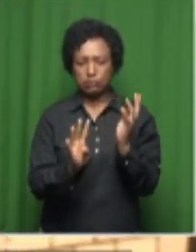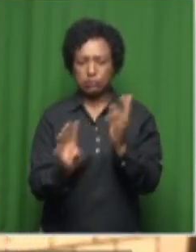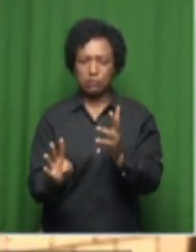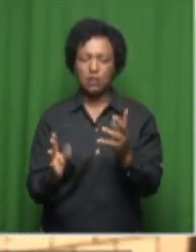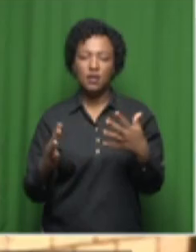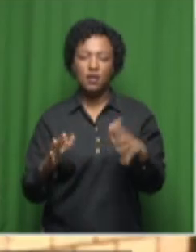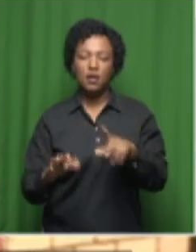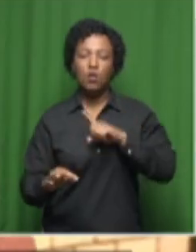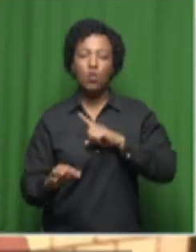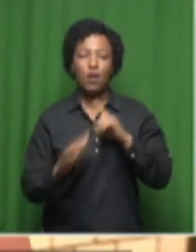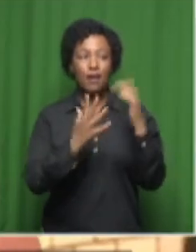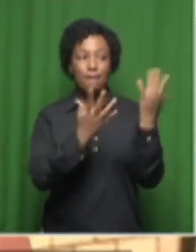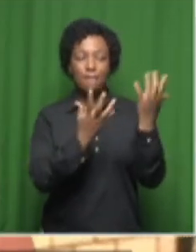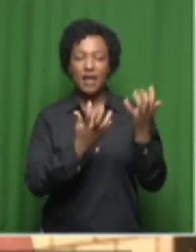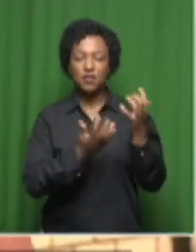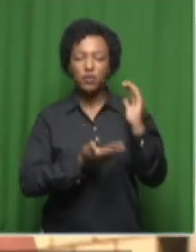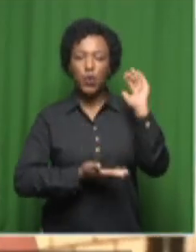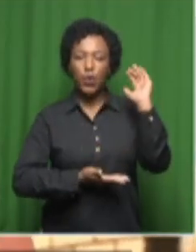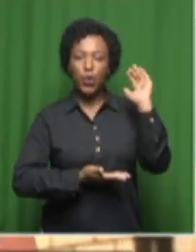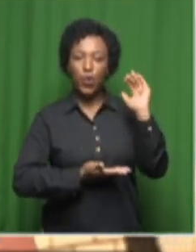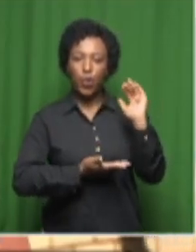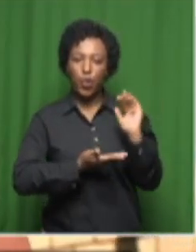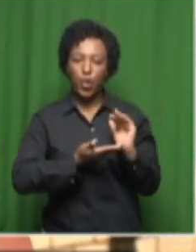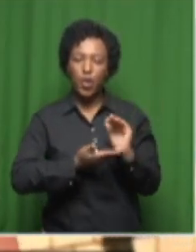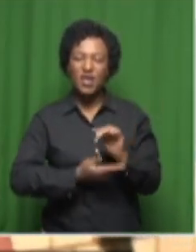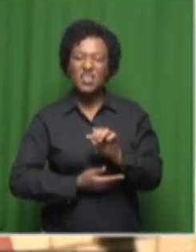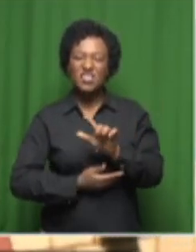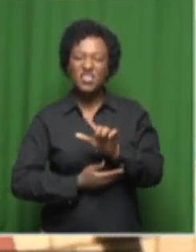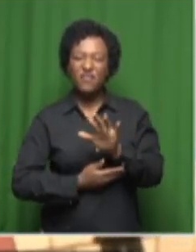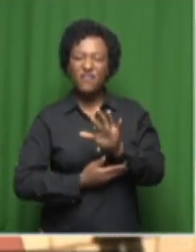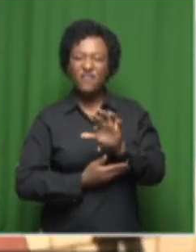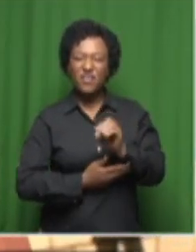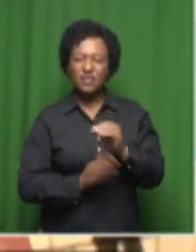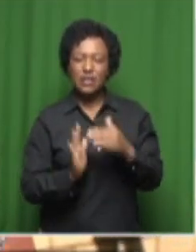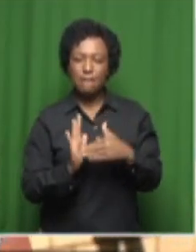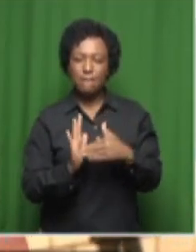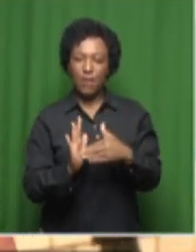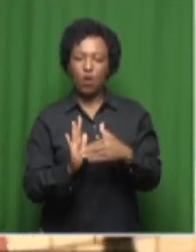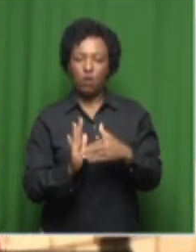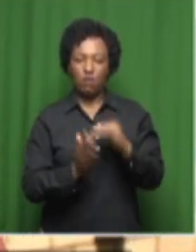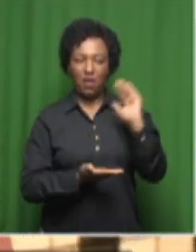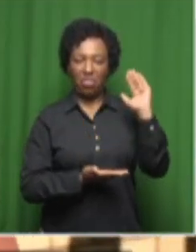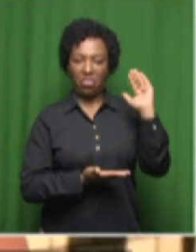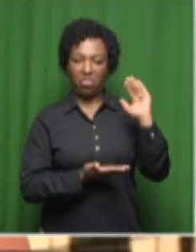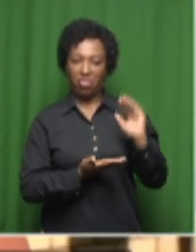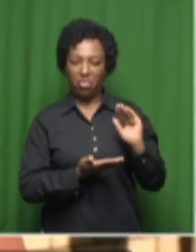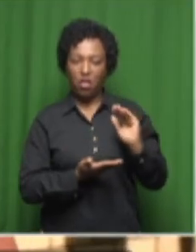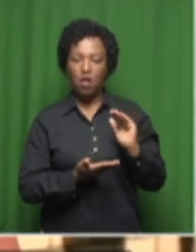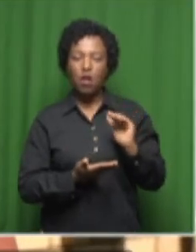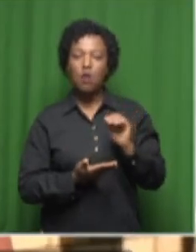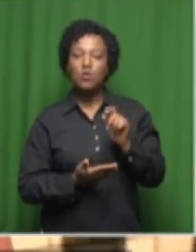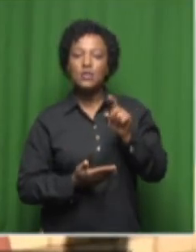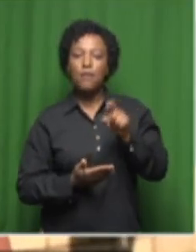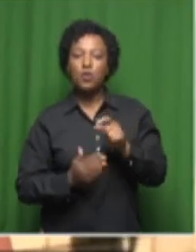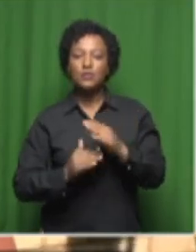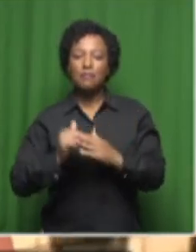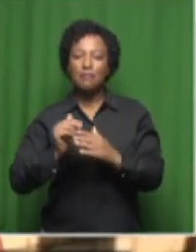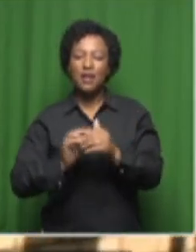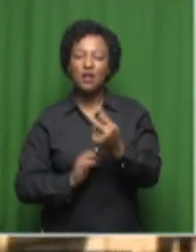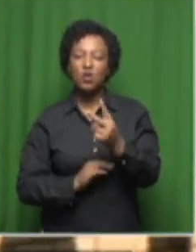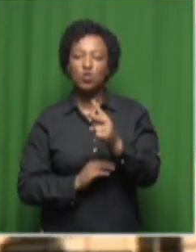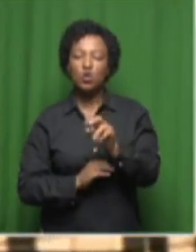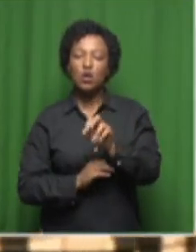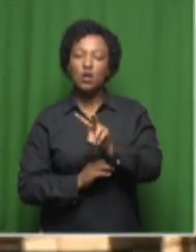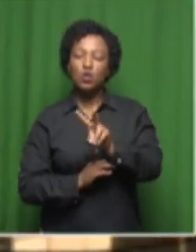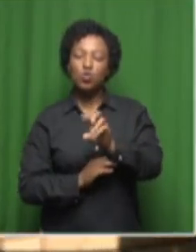cut in budget of over 750 million rand. So they were going to build 20 new schools. Now they're only going to build 10